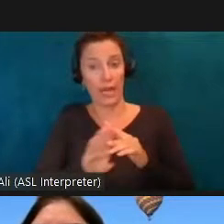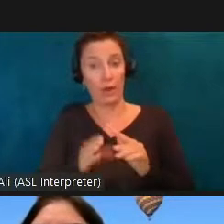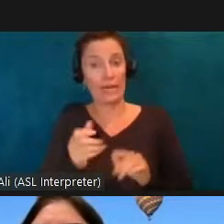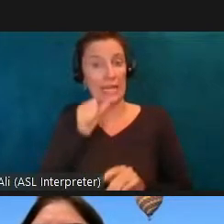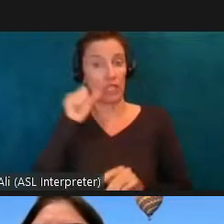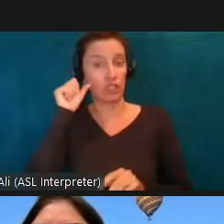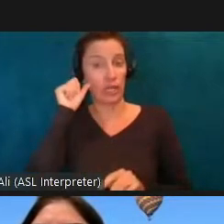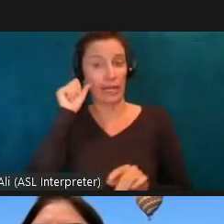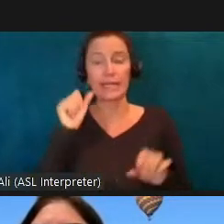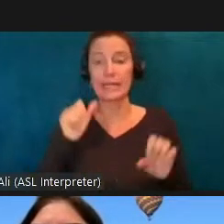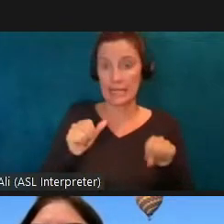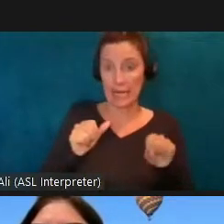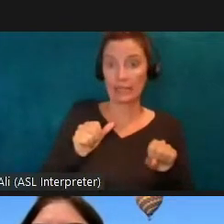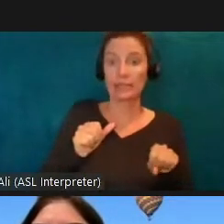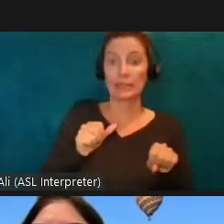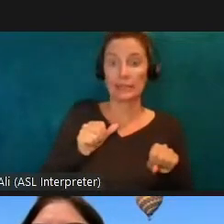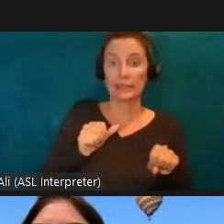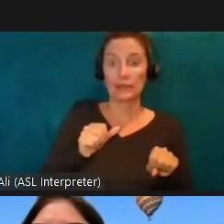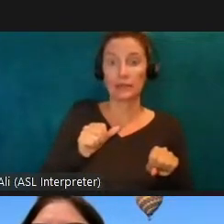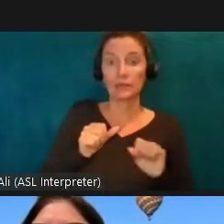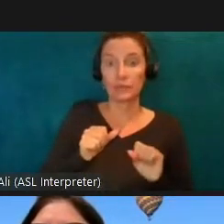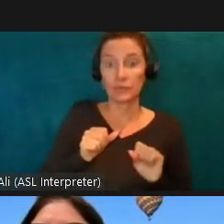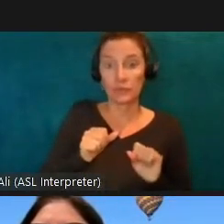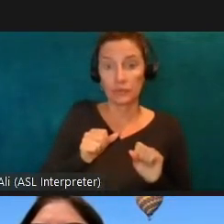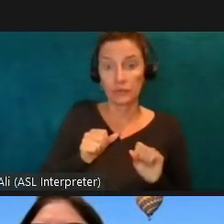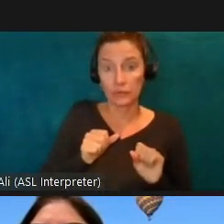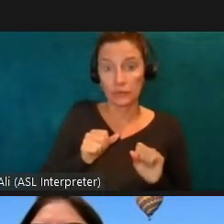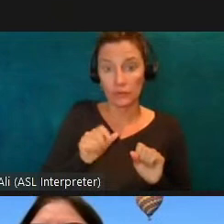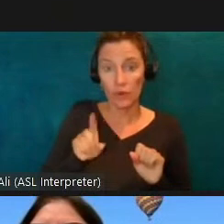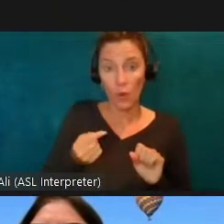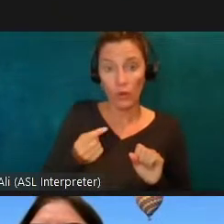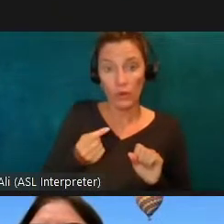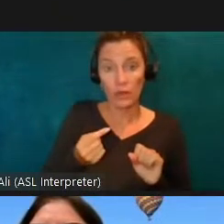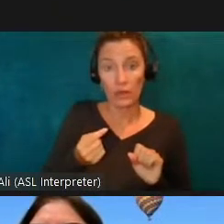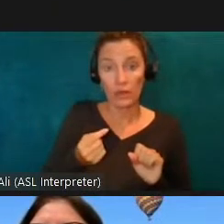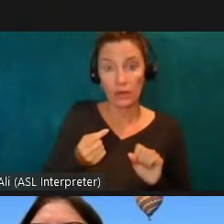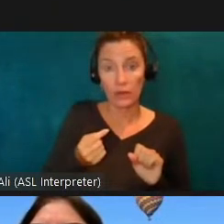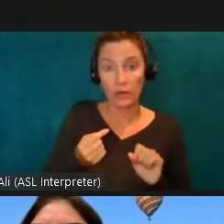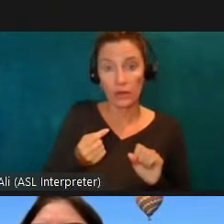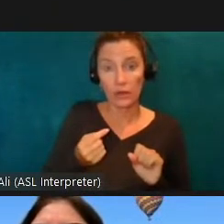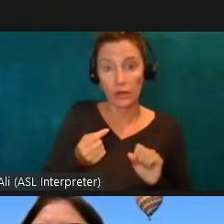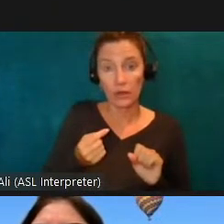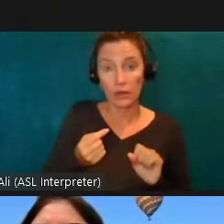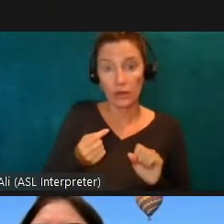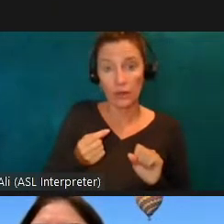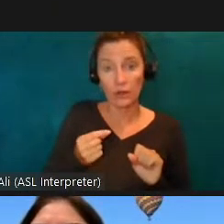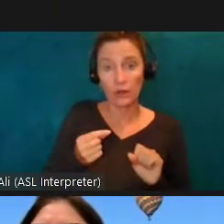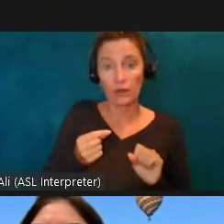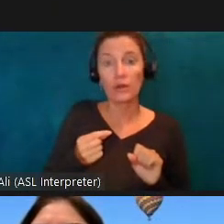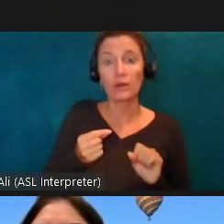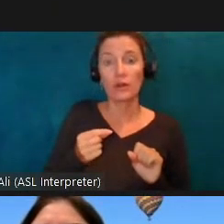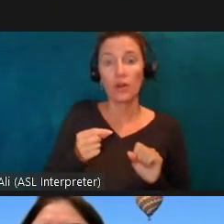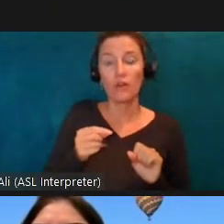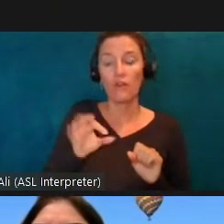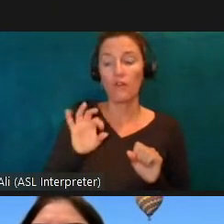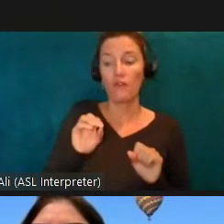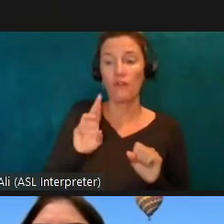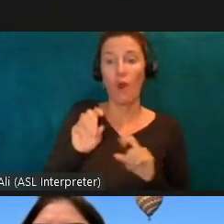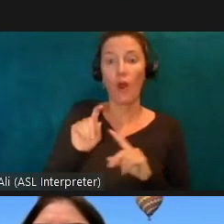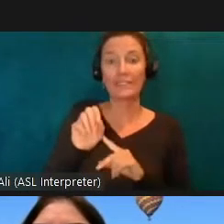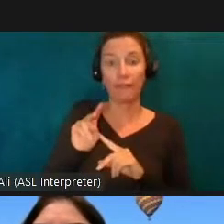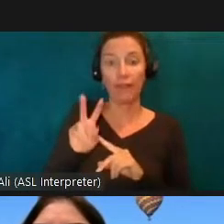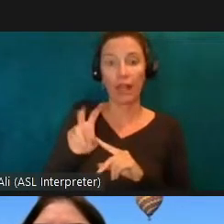were mandatory yesterday. The only ones that had shifted were the areas around Forestville that had gone from mandatory to advisory. Thank